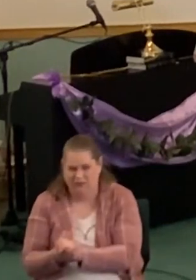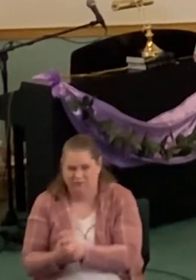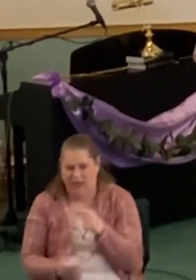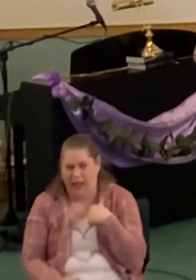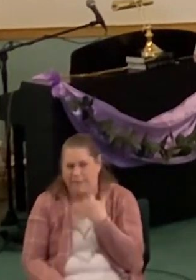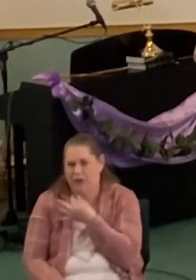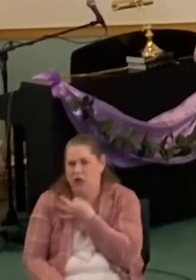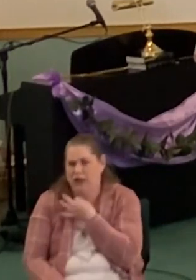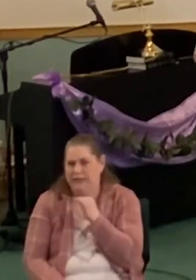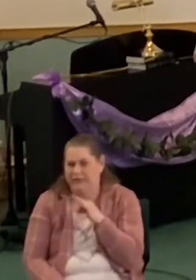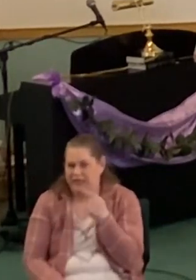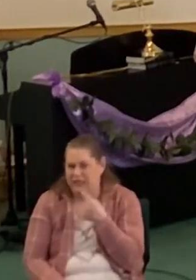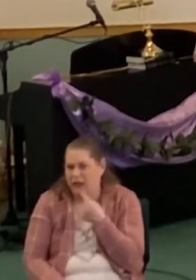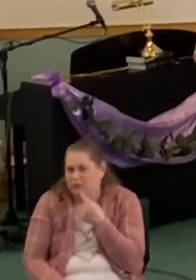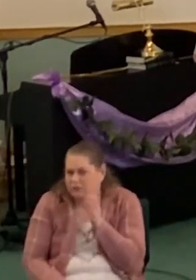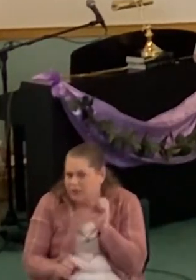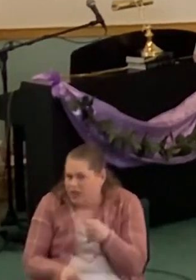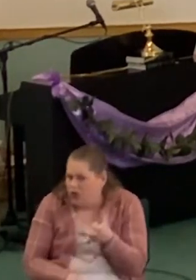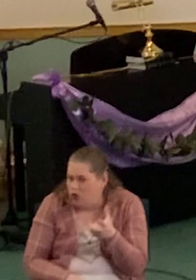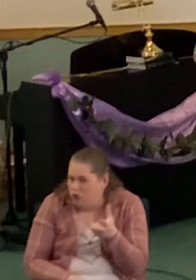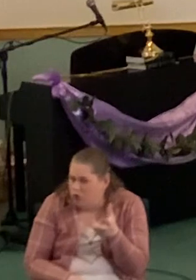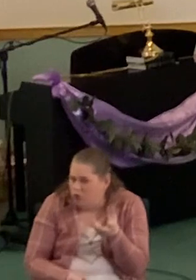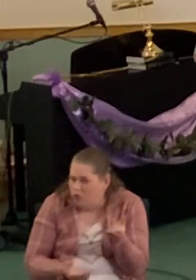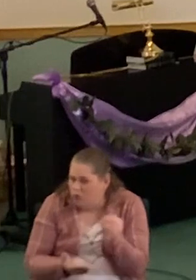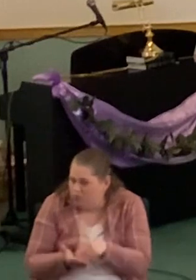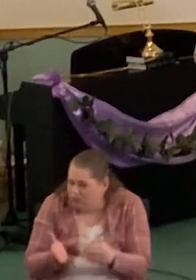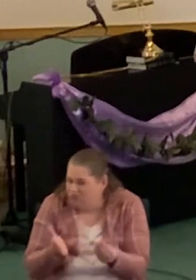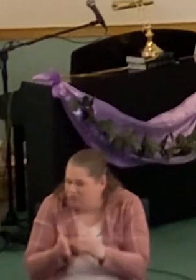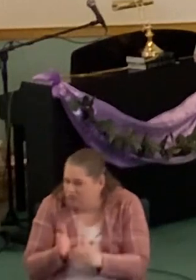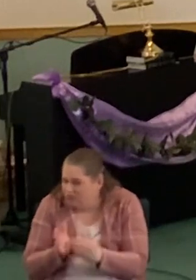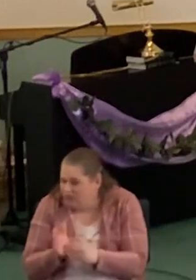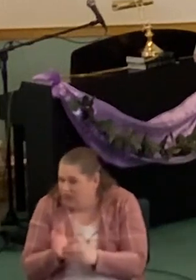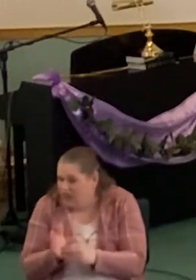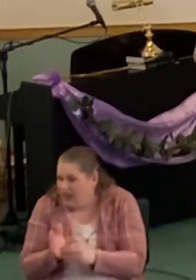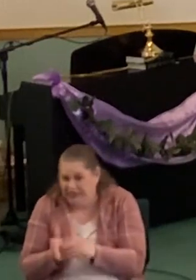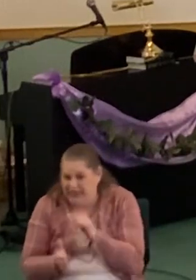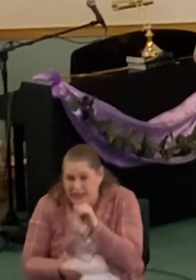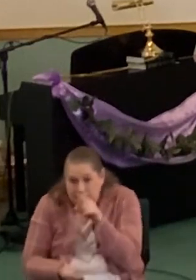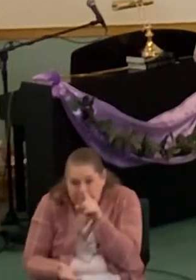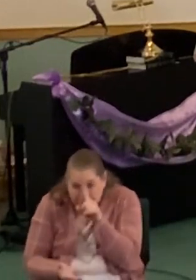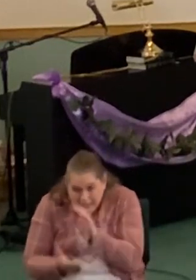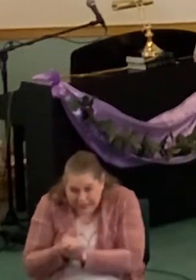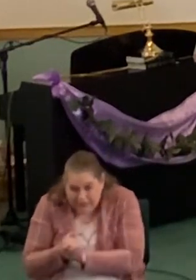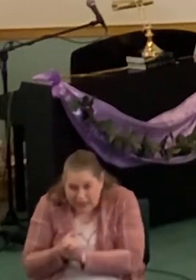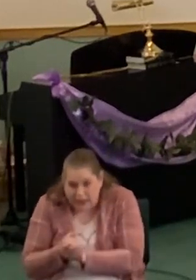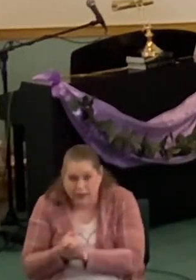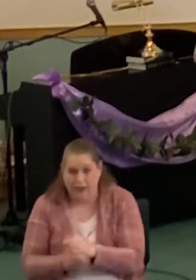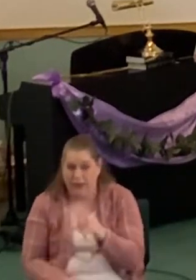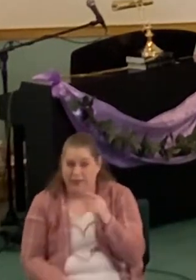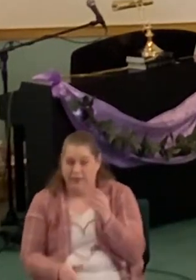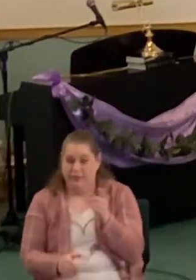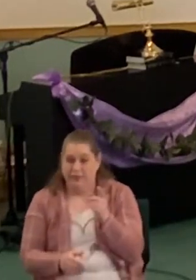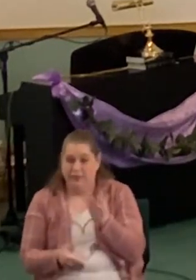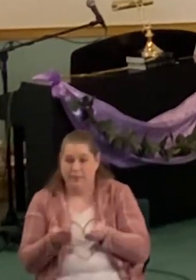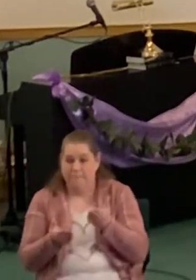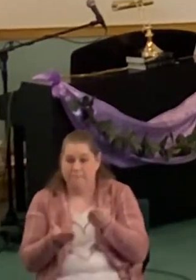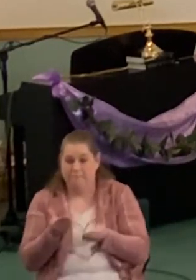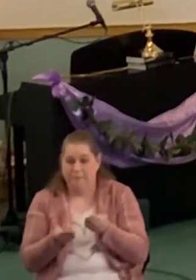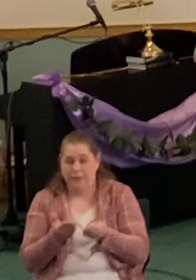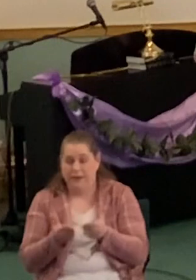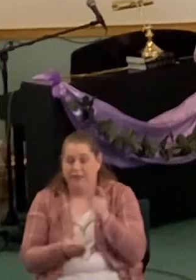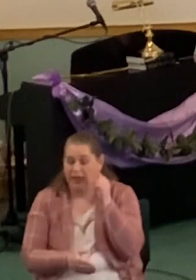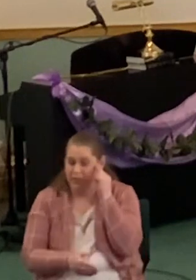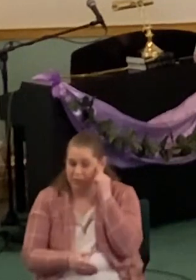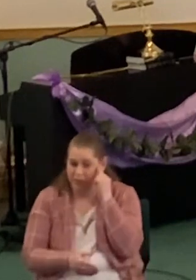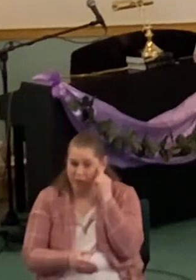that? Not because they didn't hear it, but because they didn't believe it. They must have thought they misunderstood what God